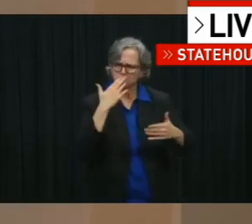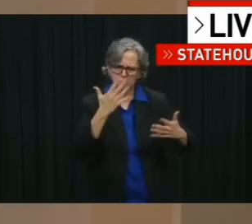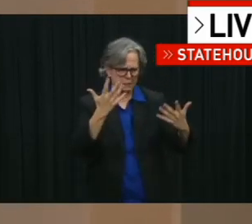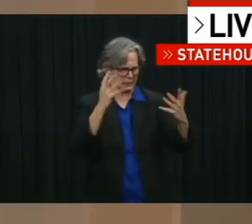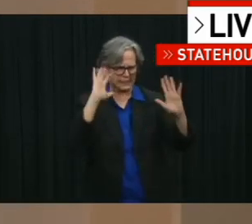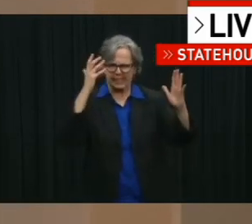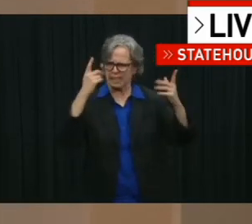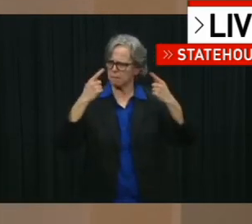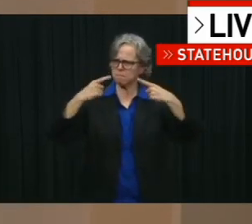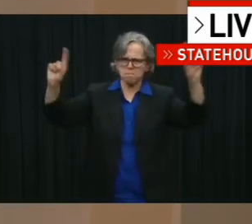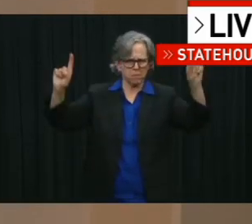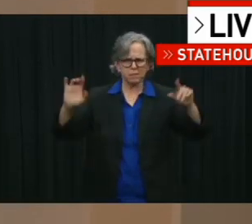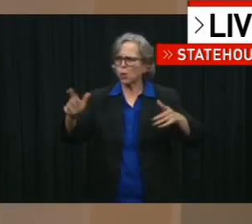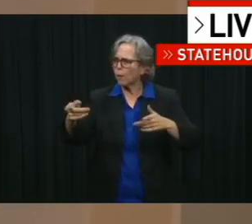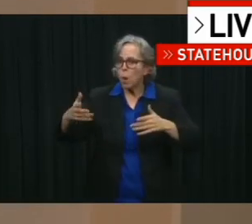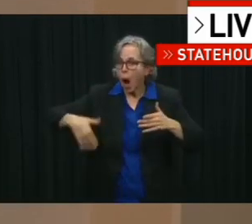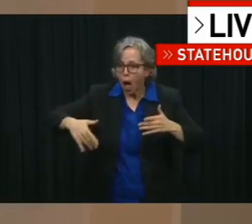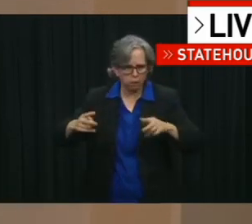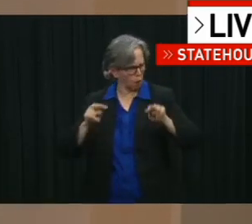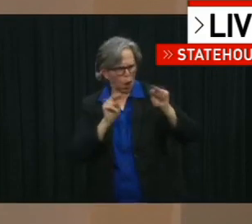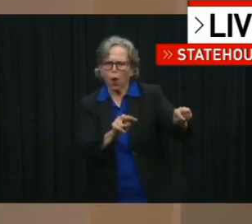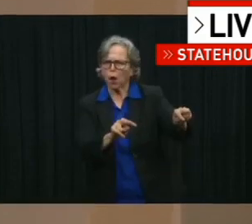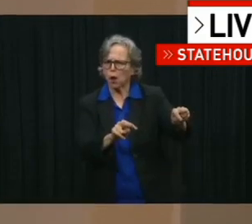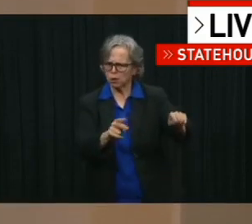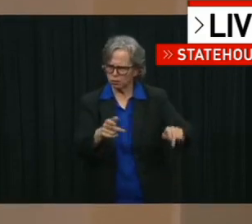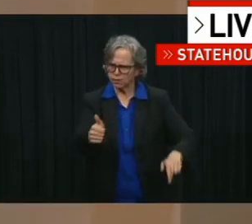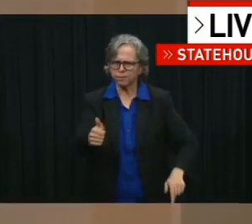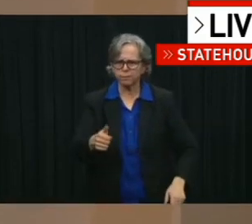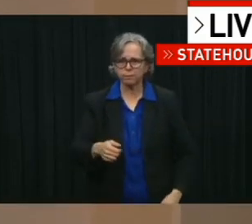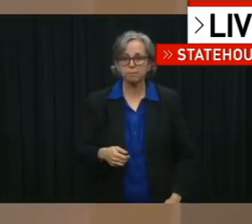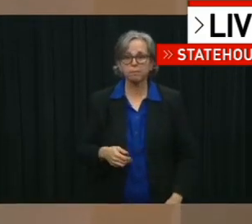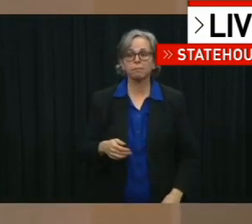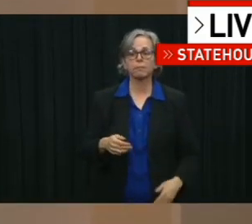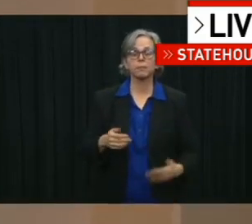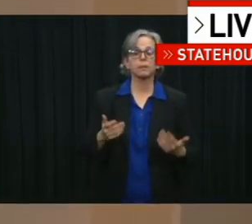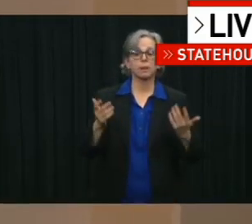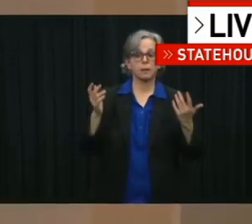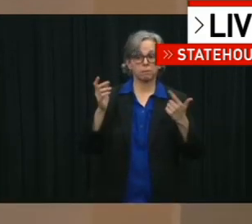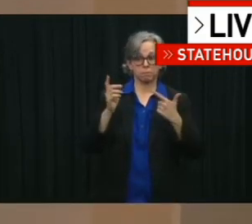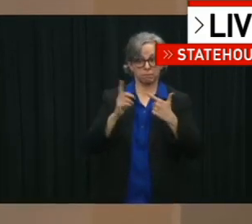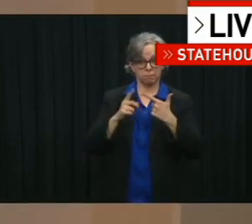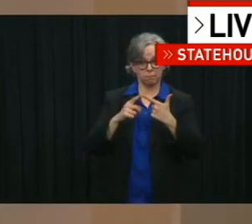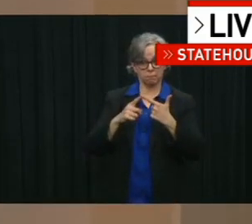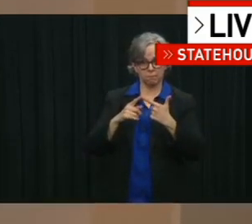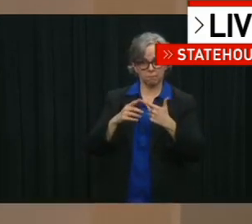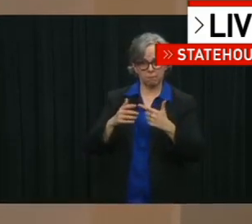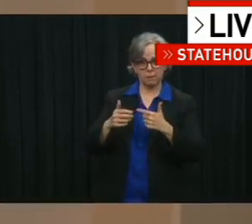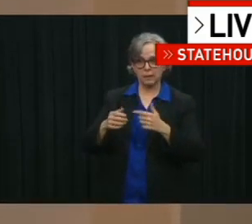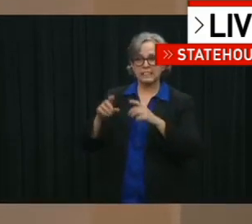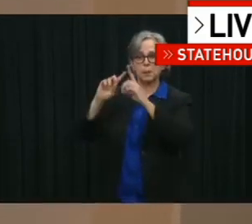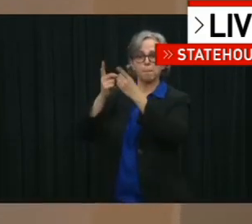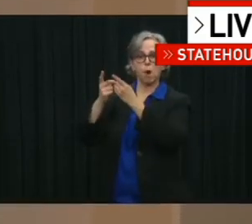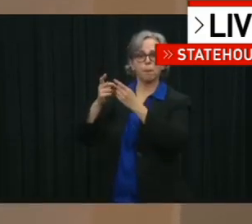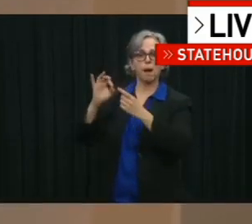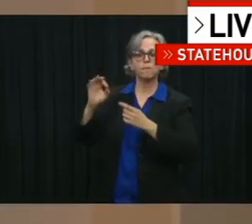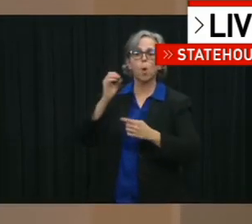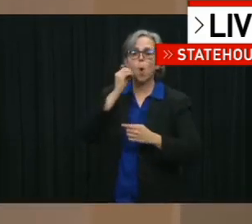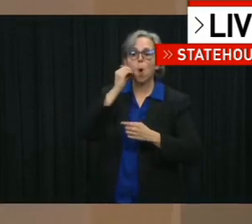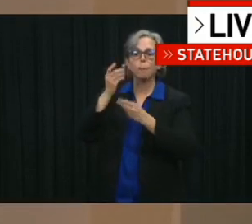attached Homeland Security directives or guidance that's in